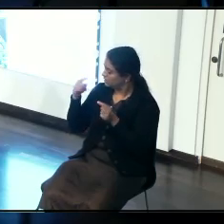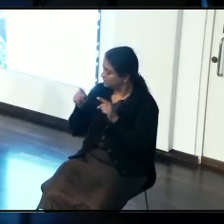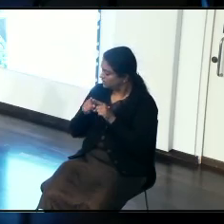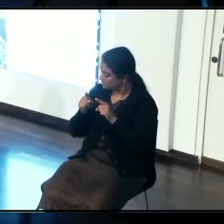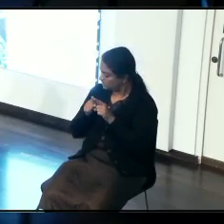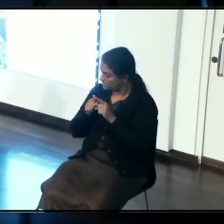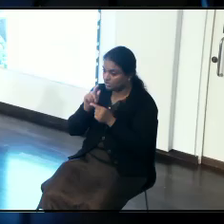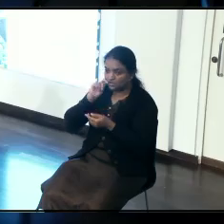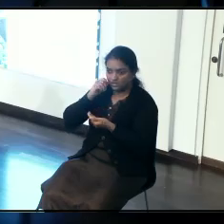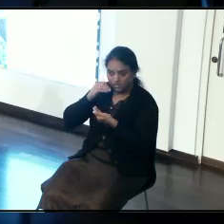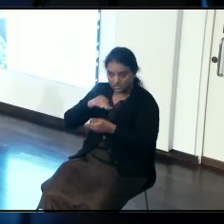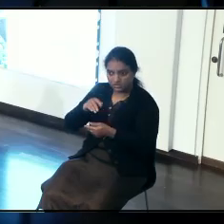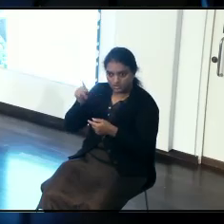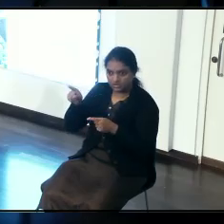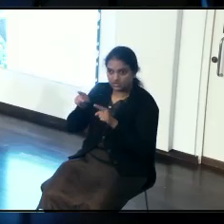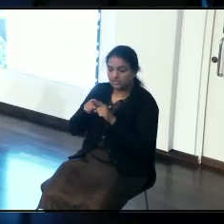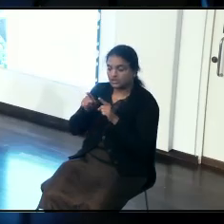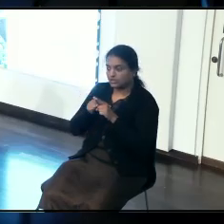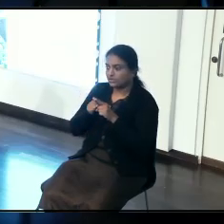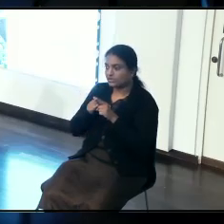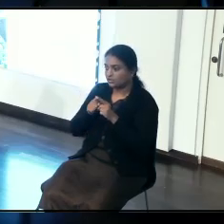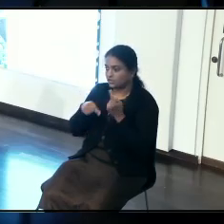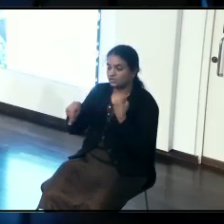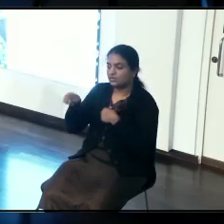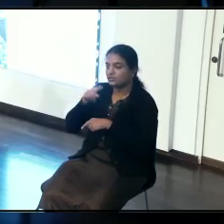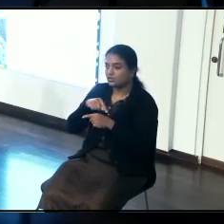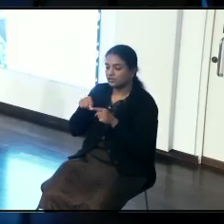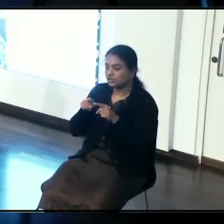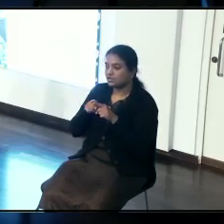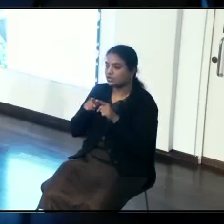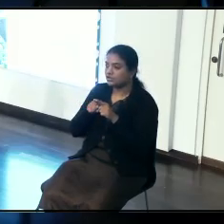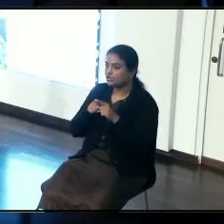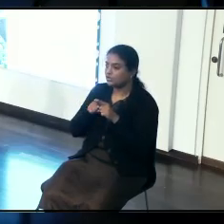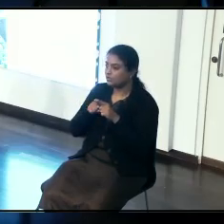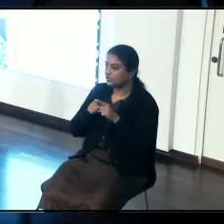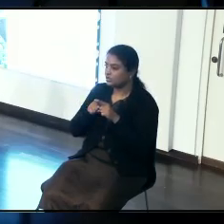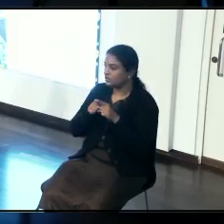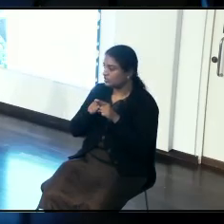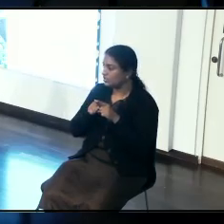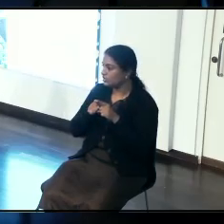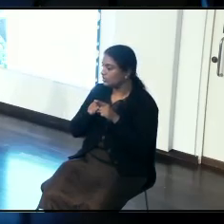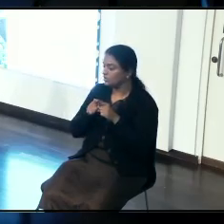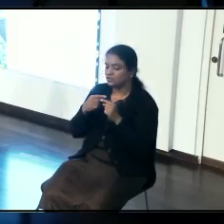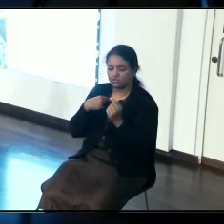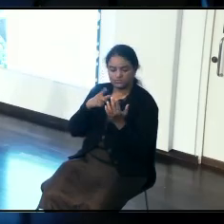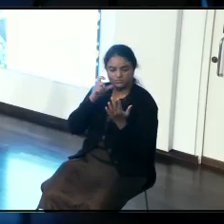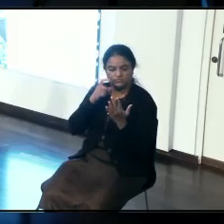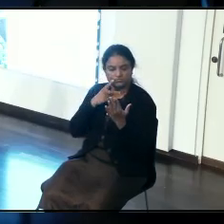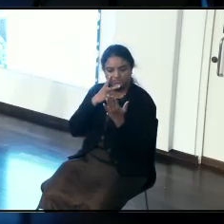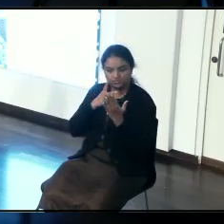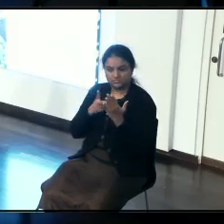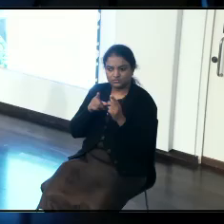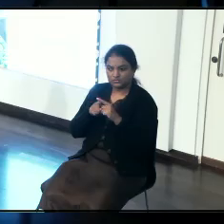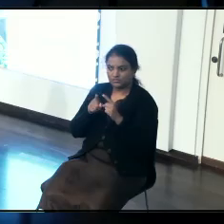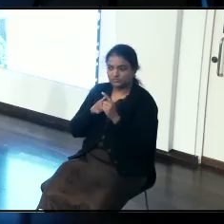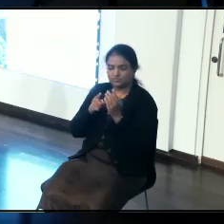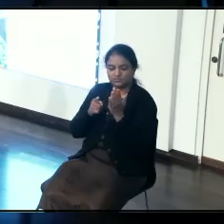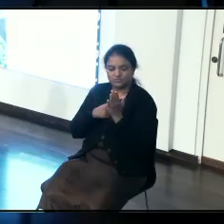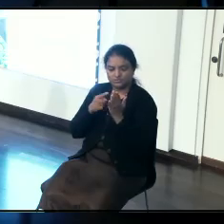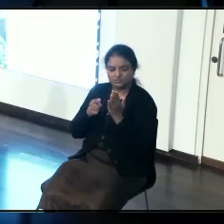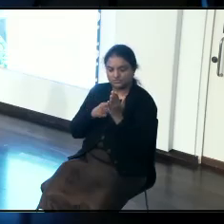he was on vacation, so he was bored out of his mind. He's laying on the sofa looking at the photos when he was like 3 years